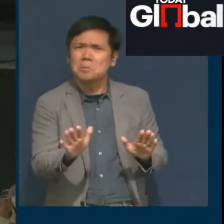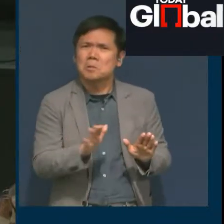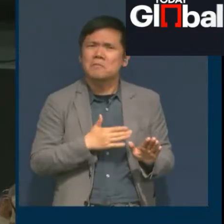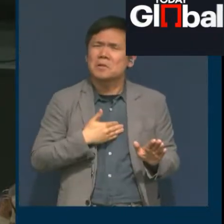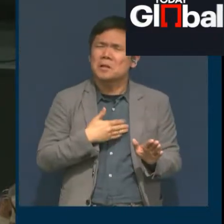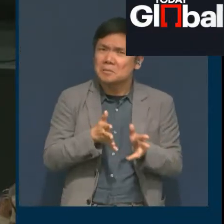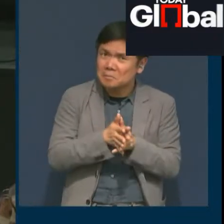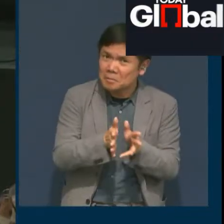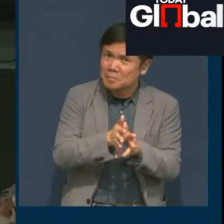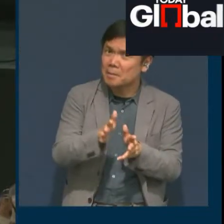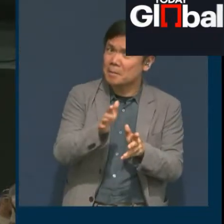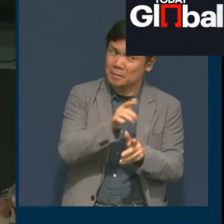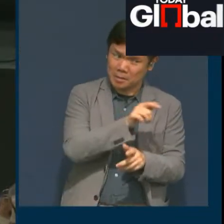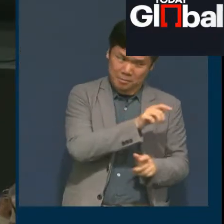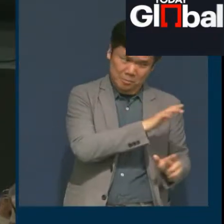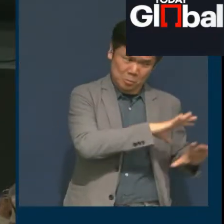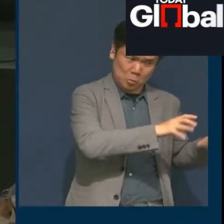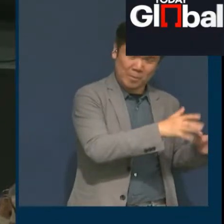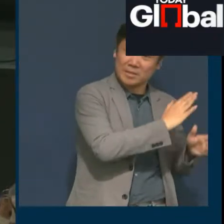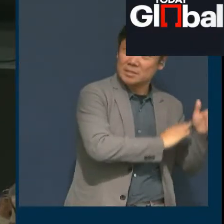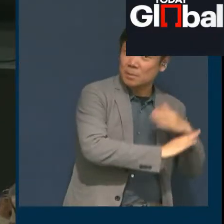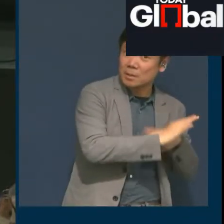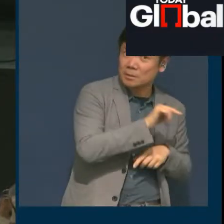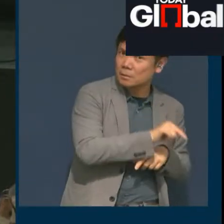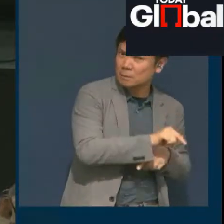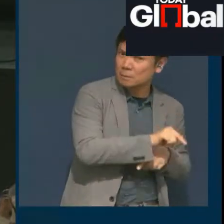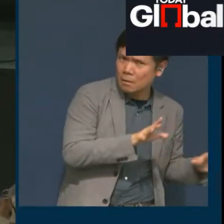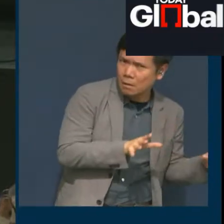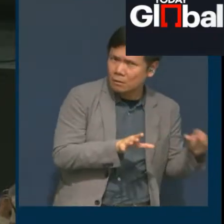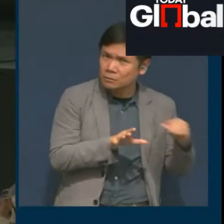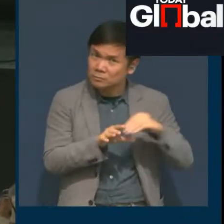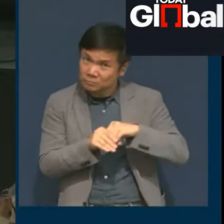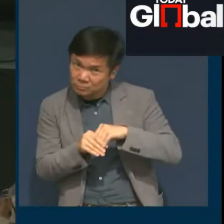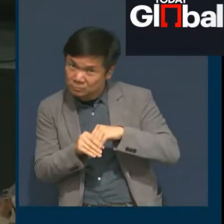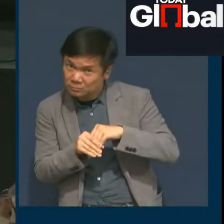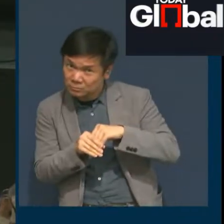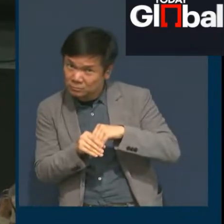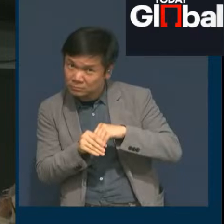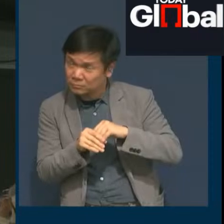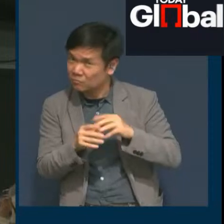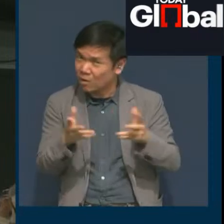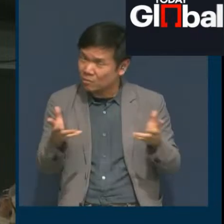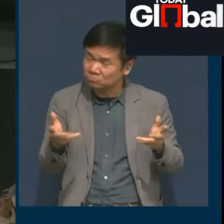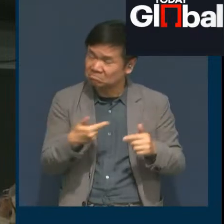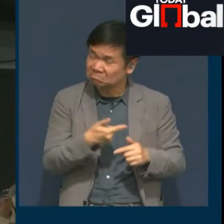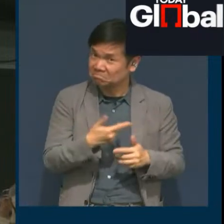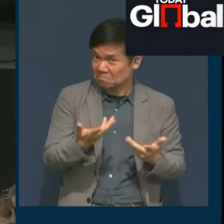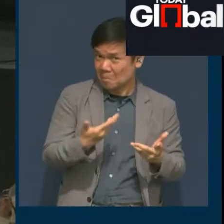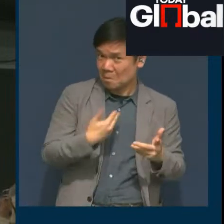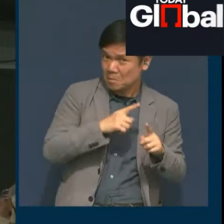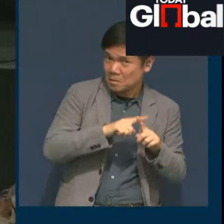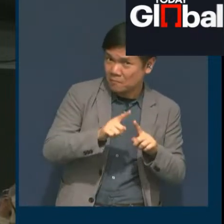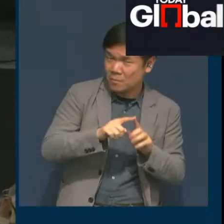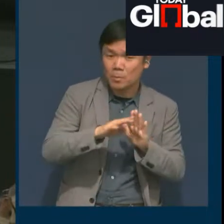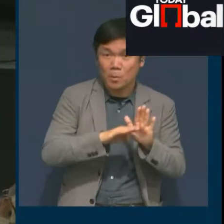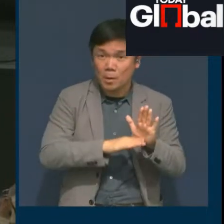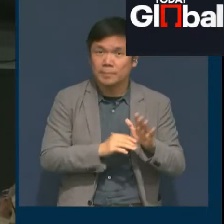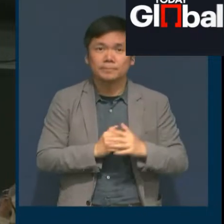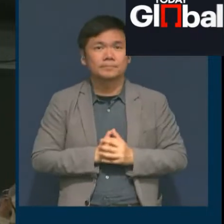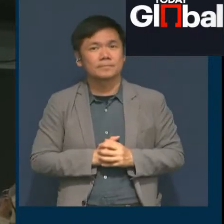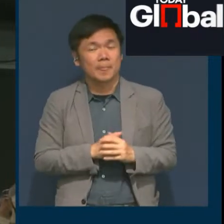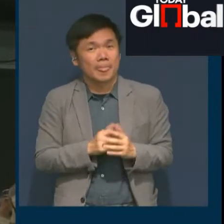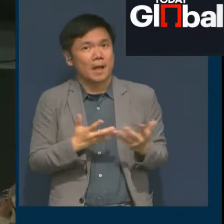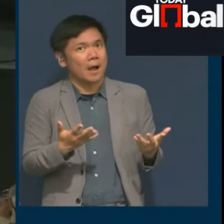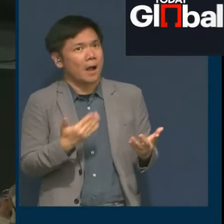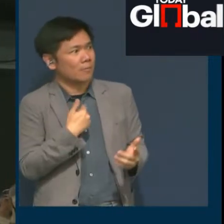with disabilities participate in the preparation of programs and policies that relate to